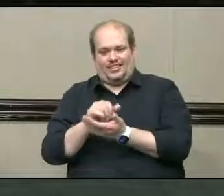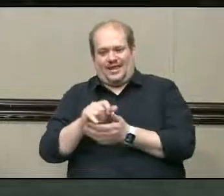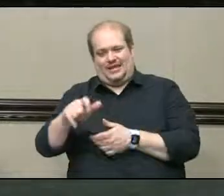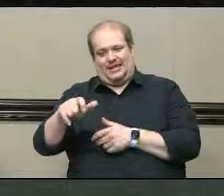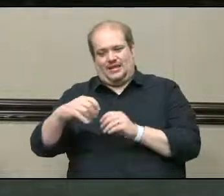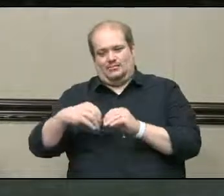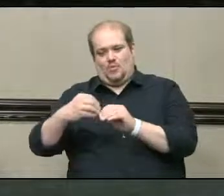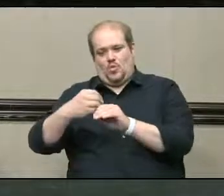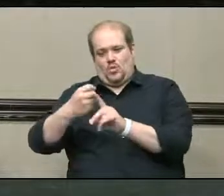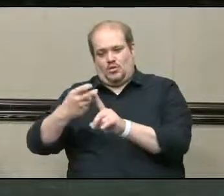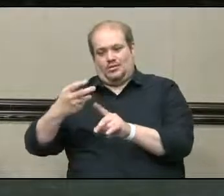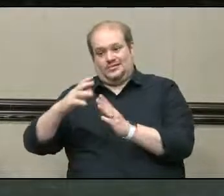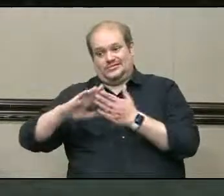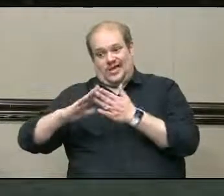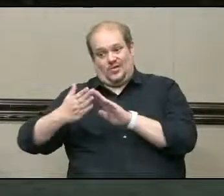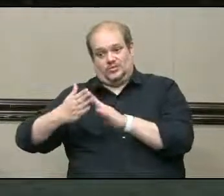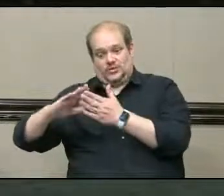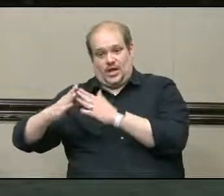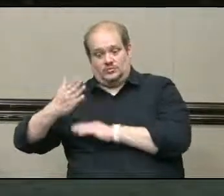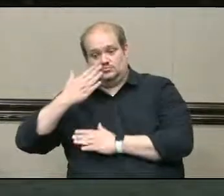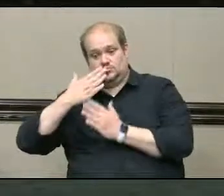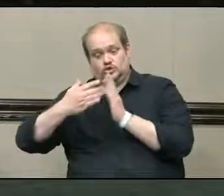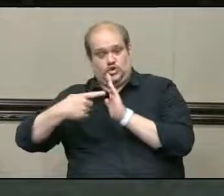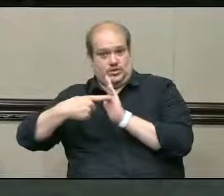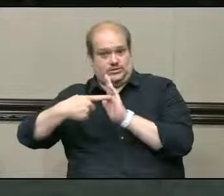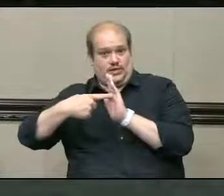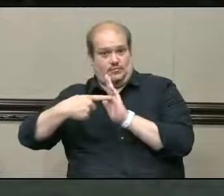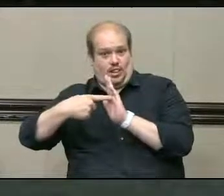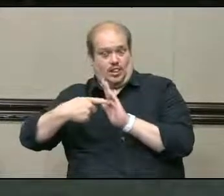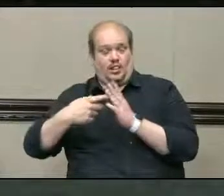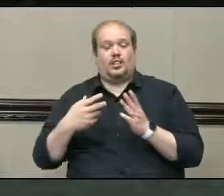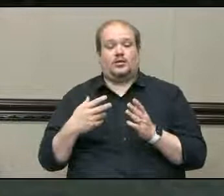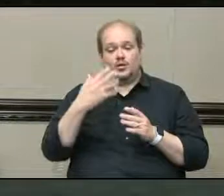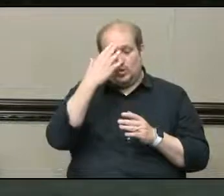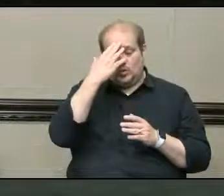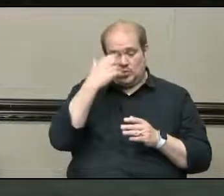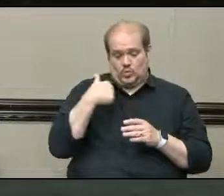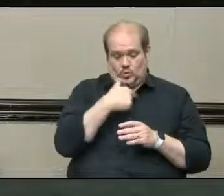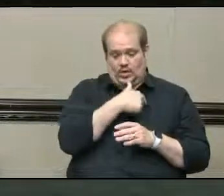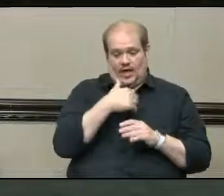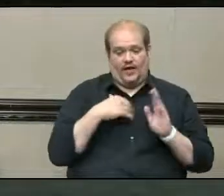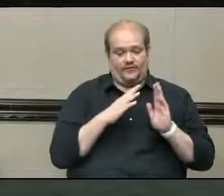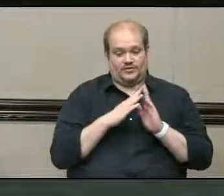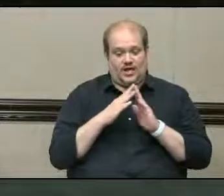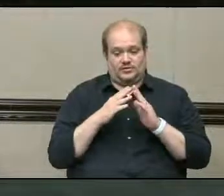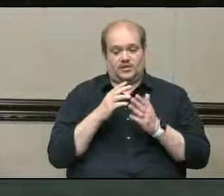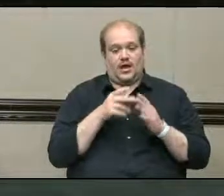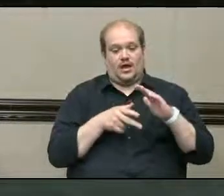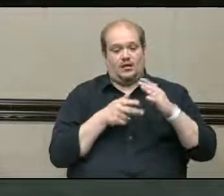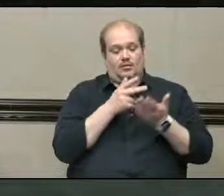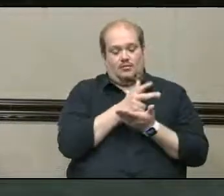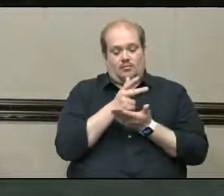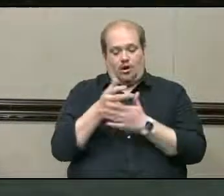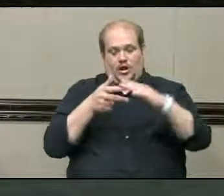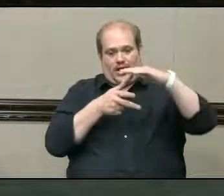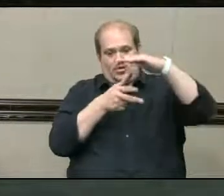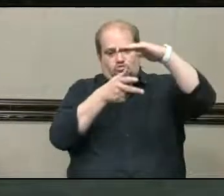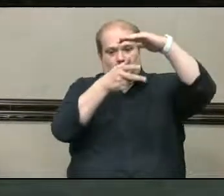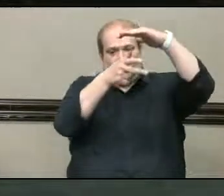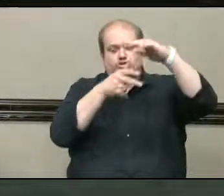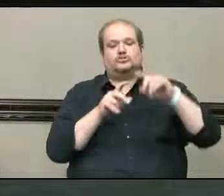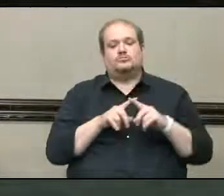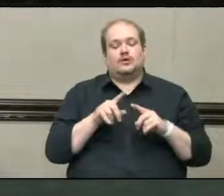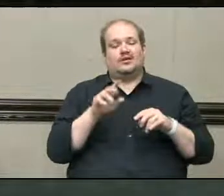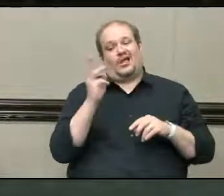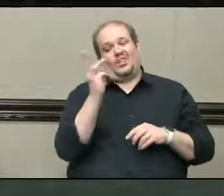needed. Downtown is a good example. We do have downtown parking garages, but other areas as development go